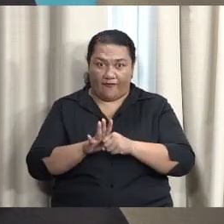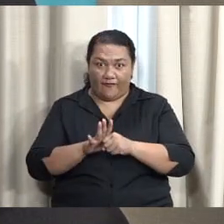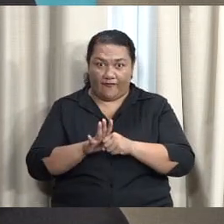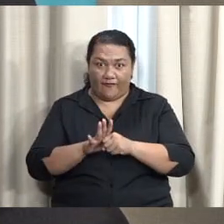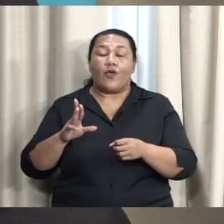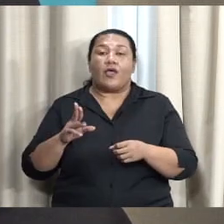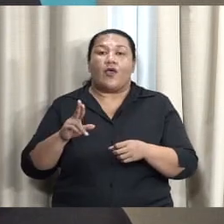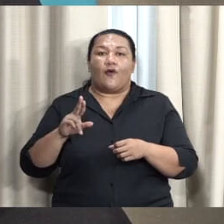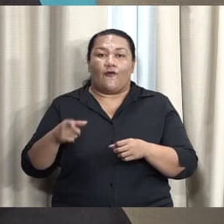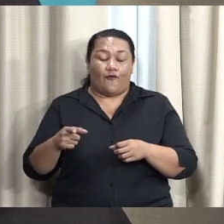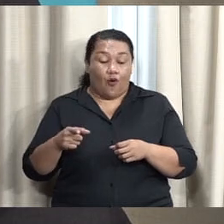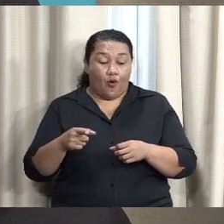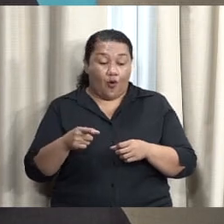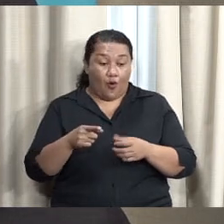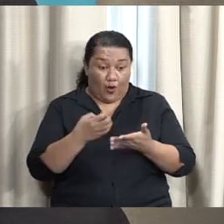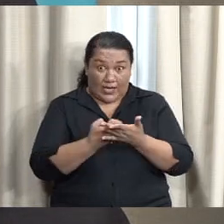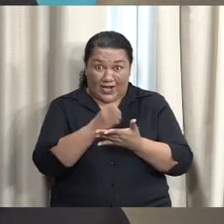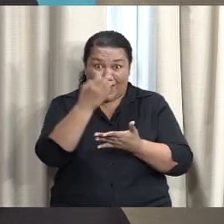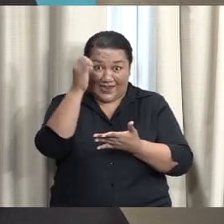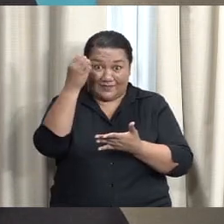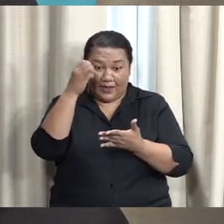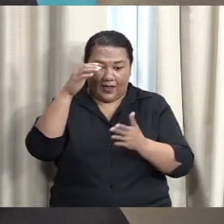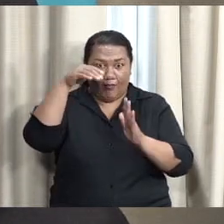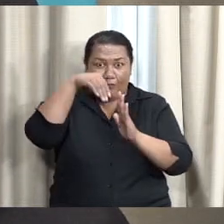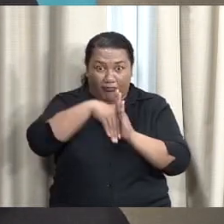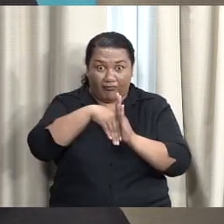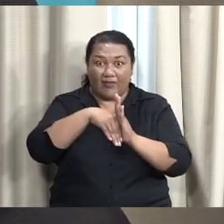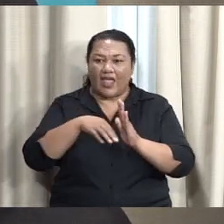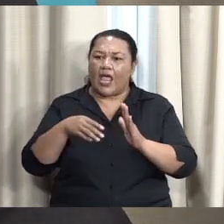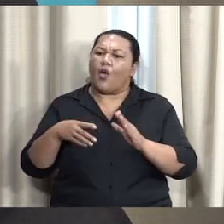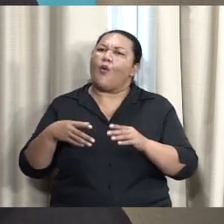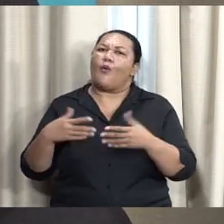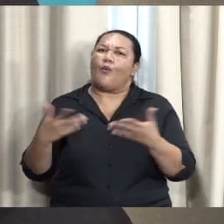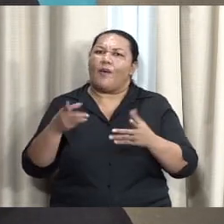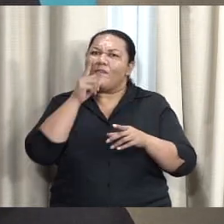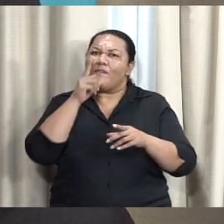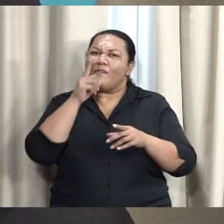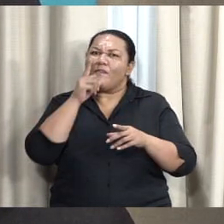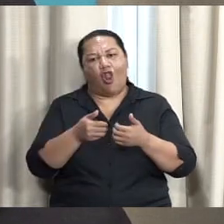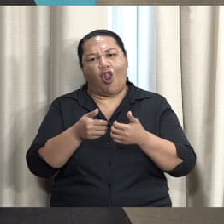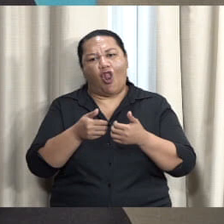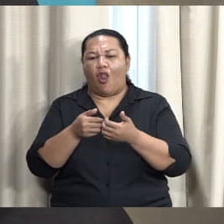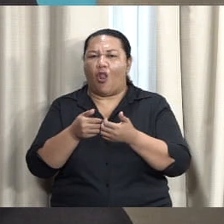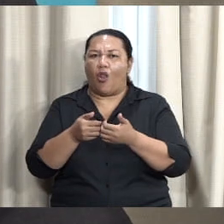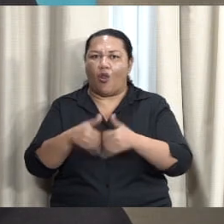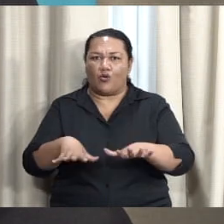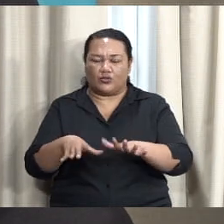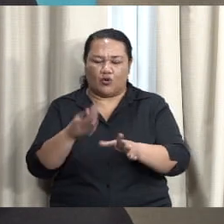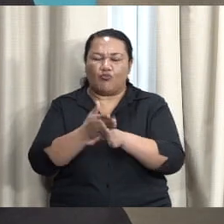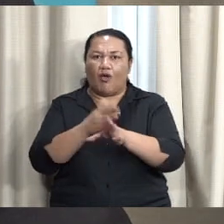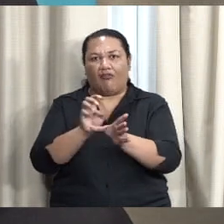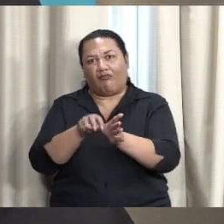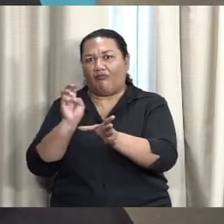economy, whereby a lot of people have lost their jobs. Your coalition government has